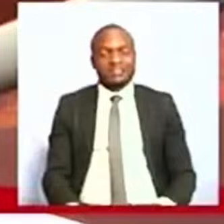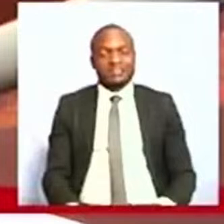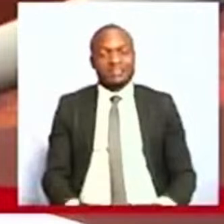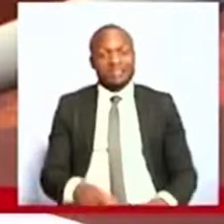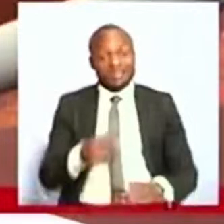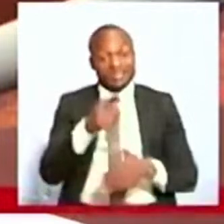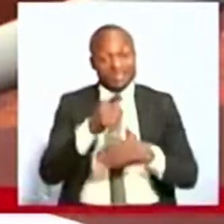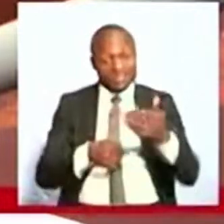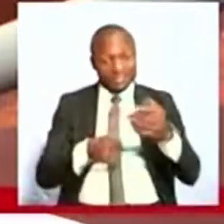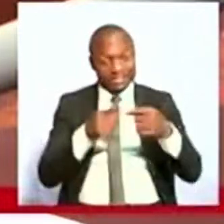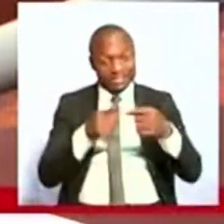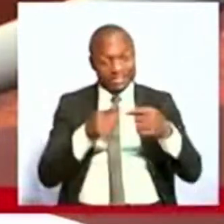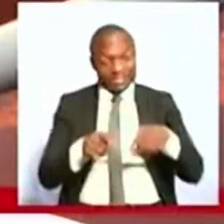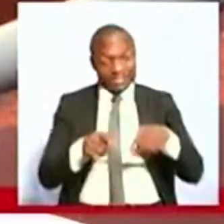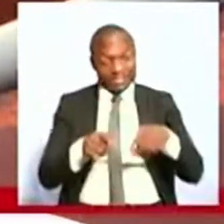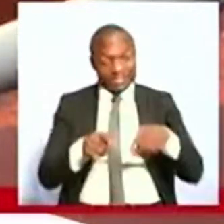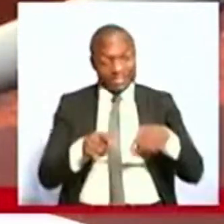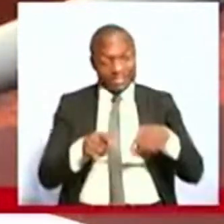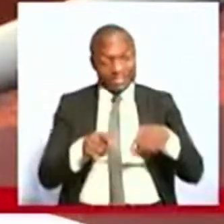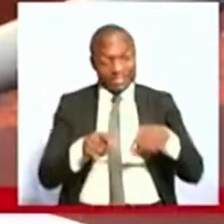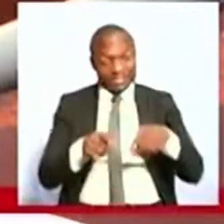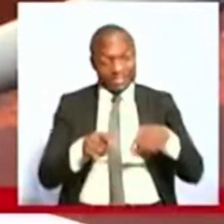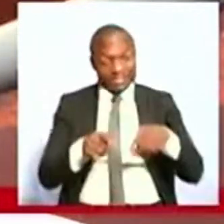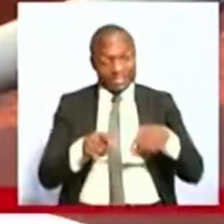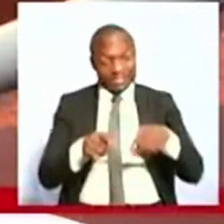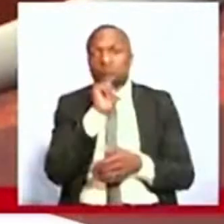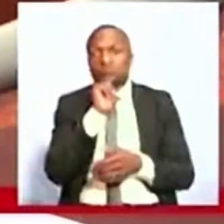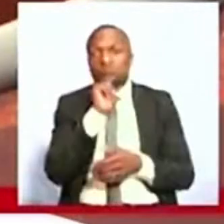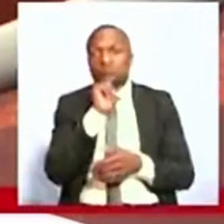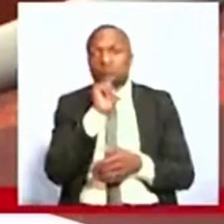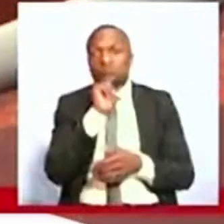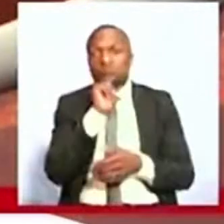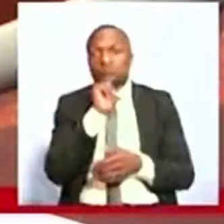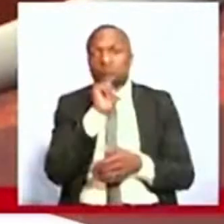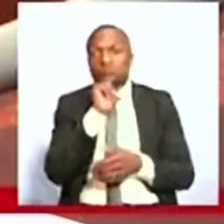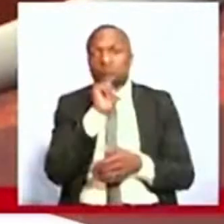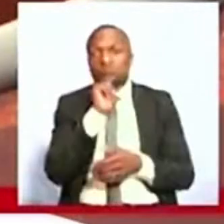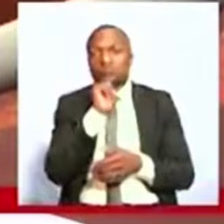What happens in that case where someone does not want to reform?